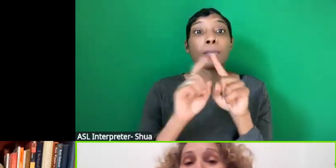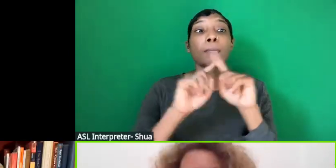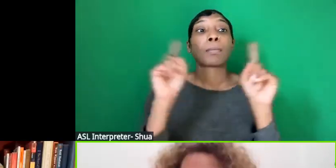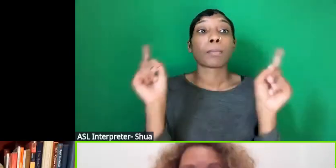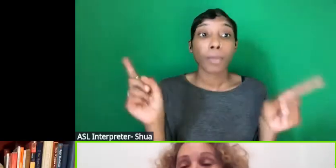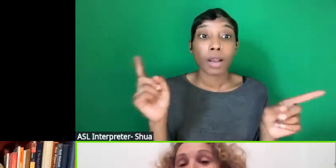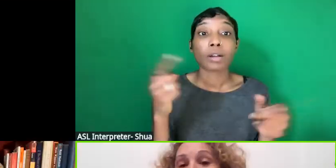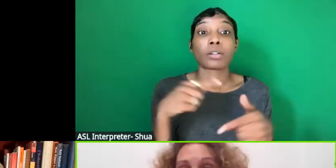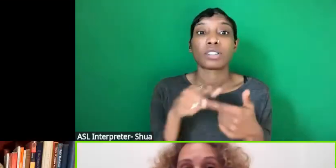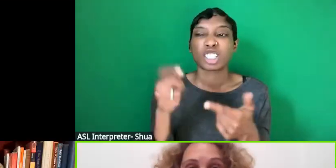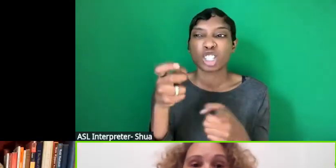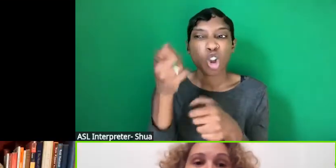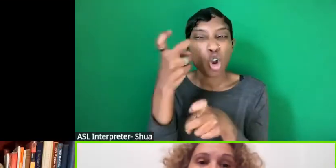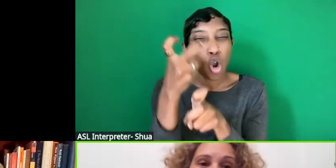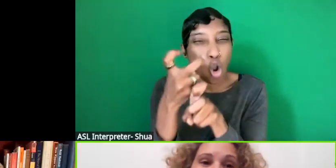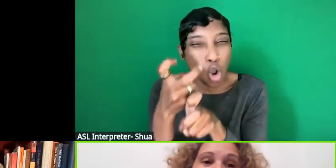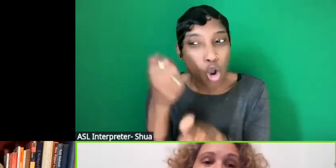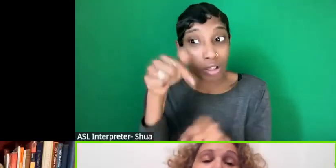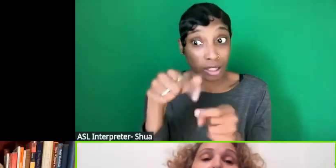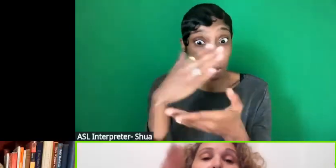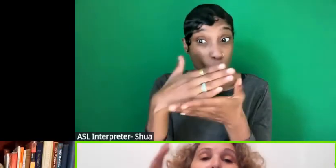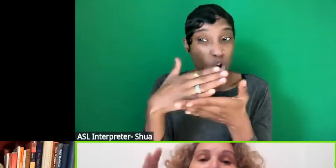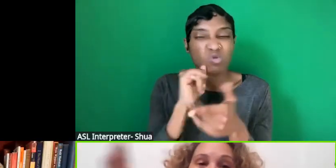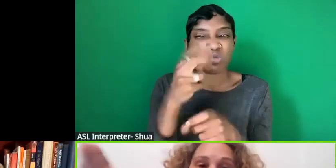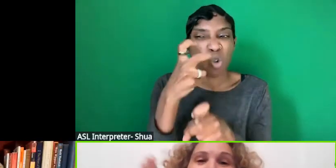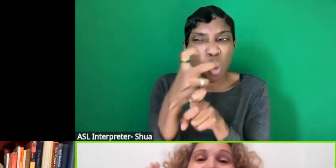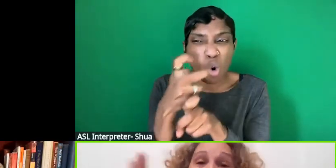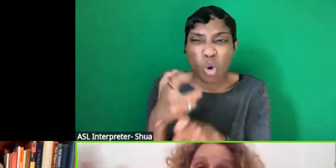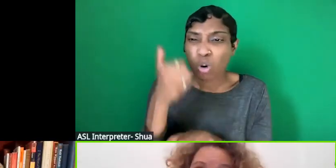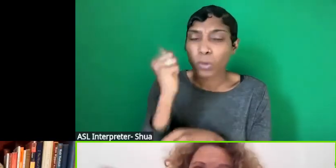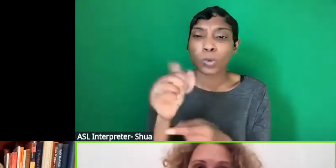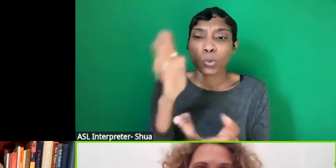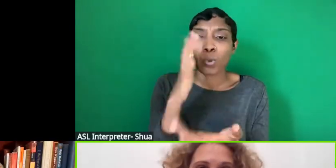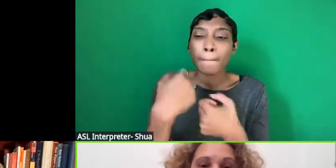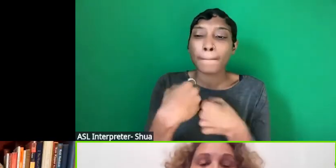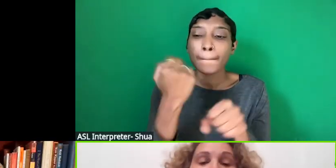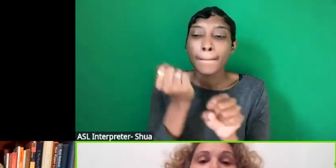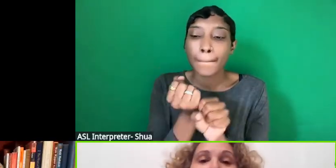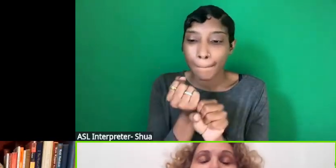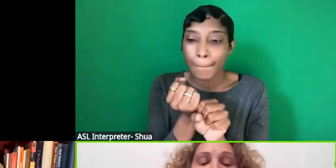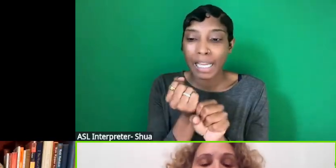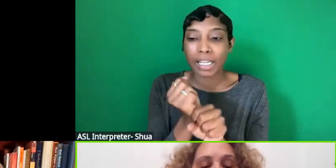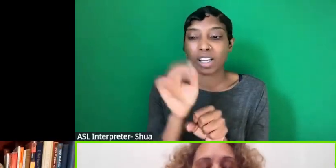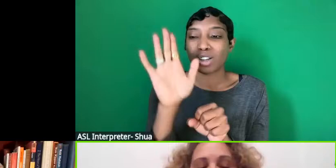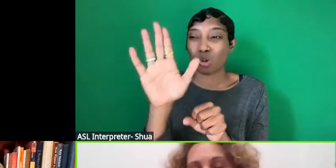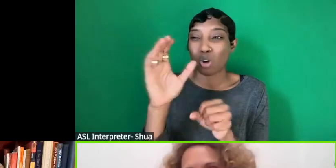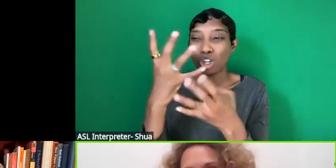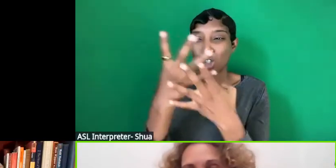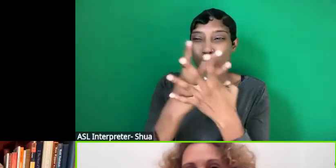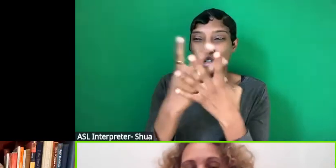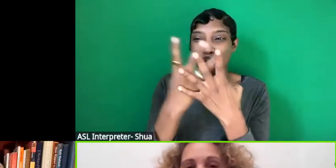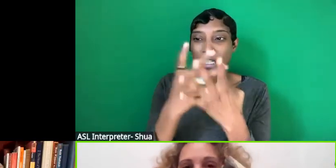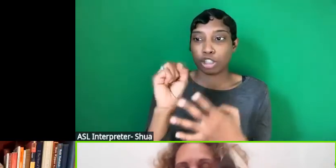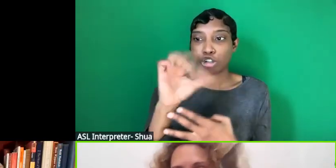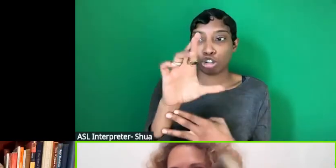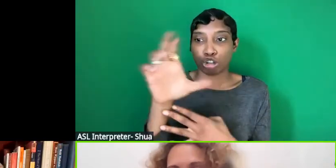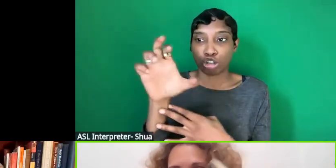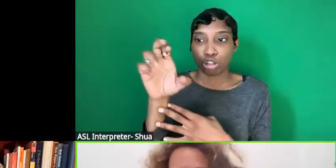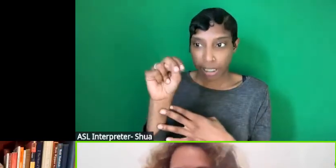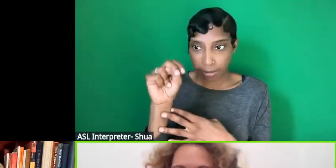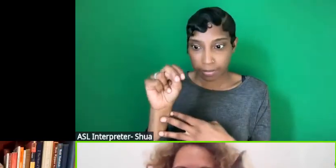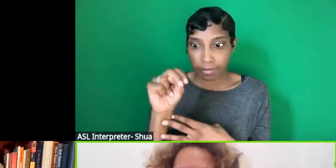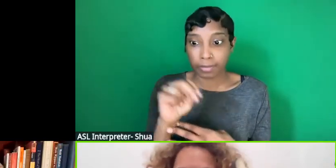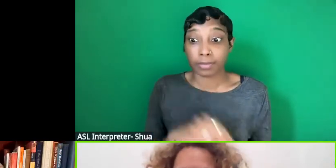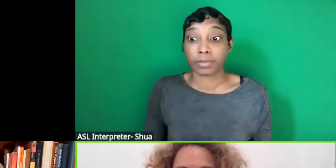this is the hardest part of what we're doing right now. We are making this screen, okay? So, and we're going to call it, instead of calling it a mold, we're going to call